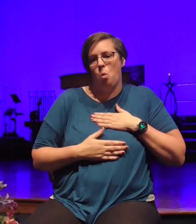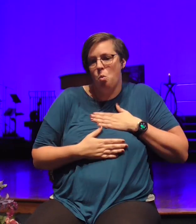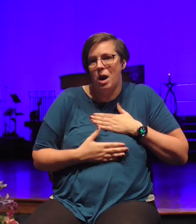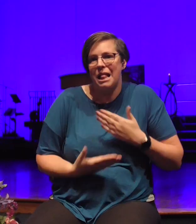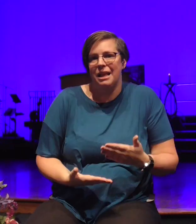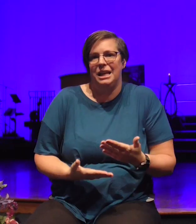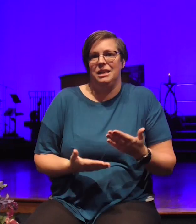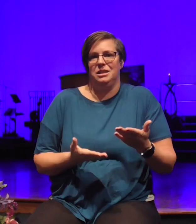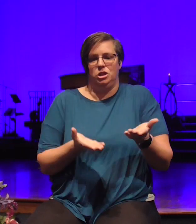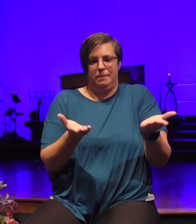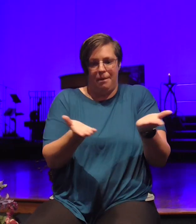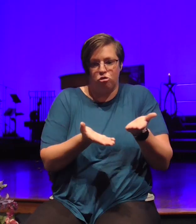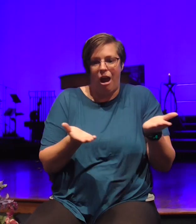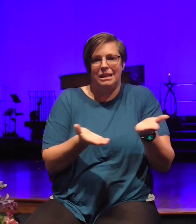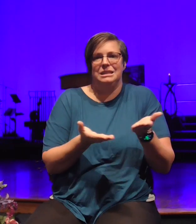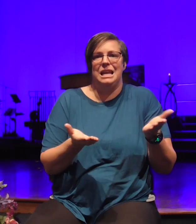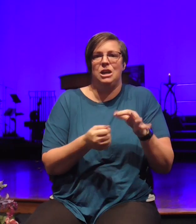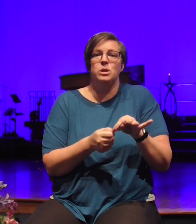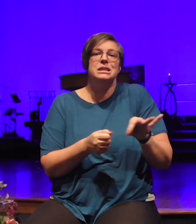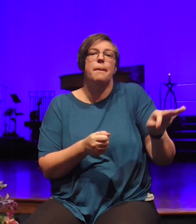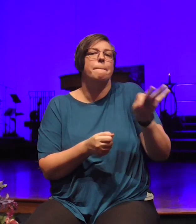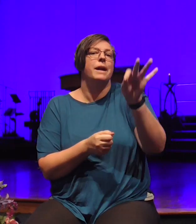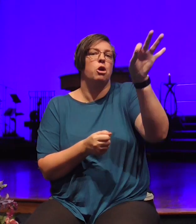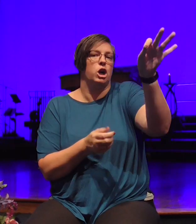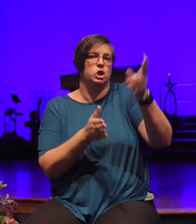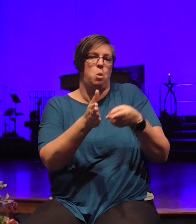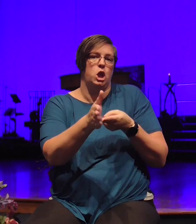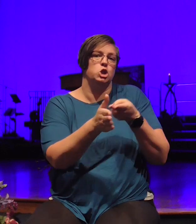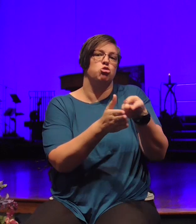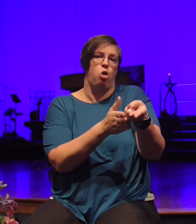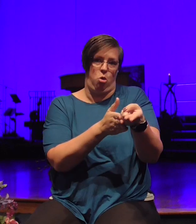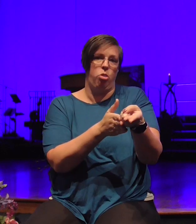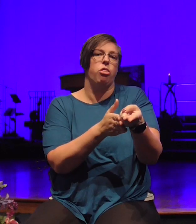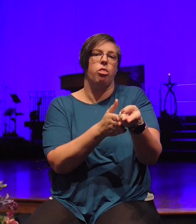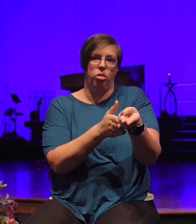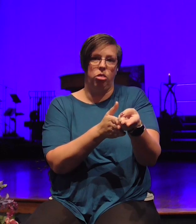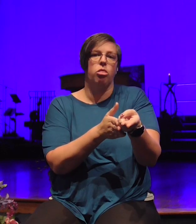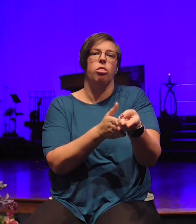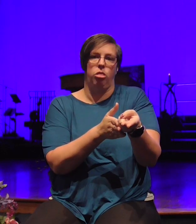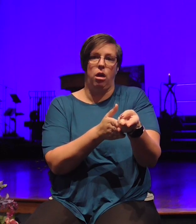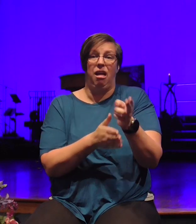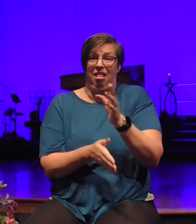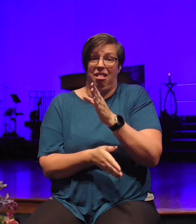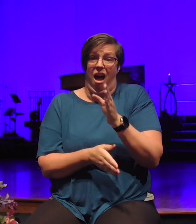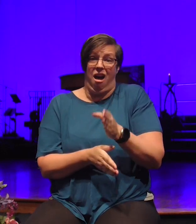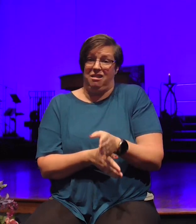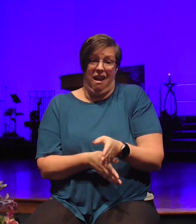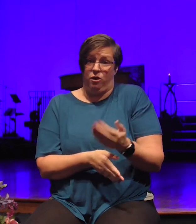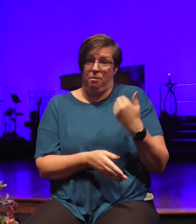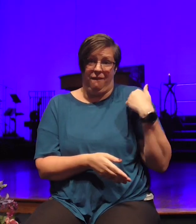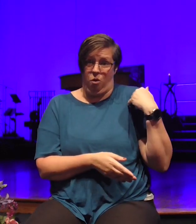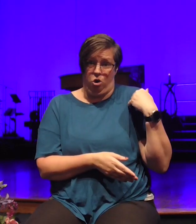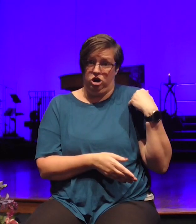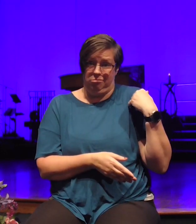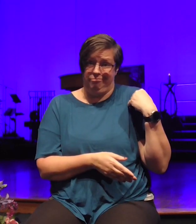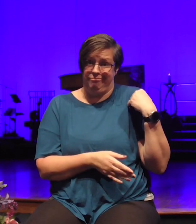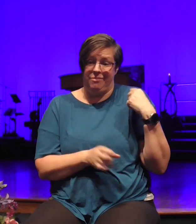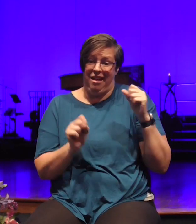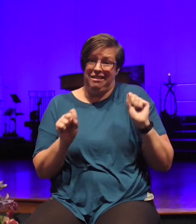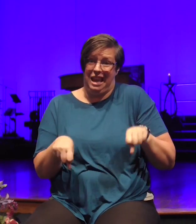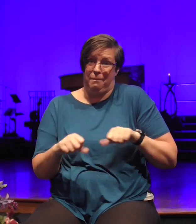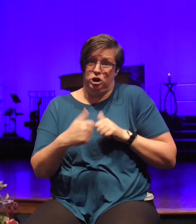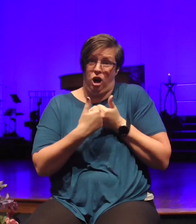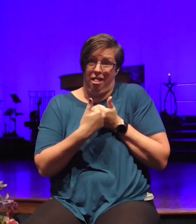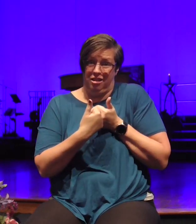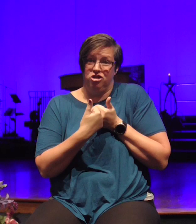present to the spiritual truth that is at the core of us like never before. But it can be challenging